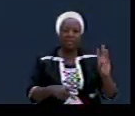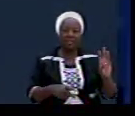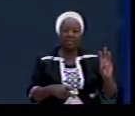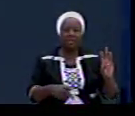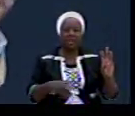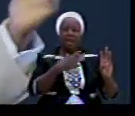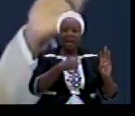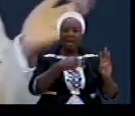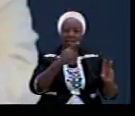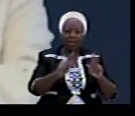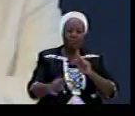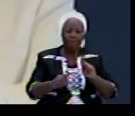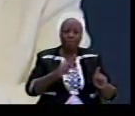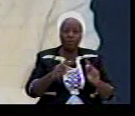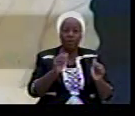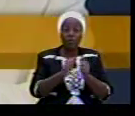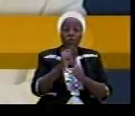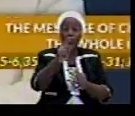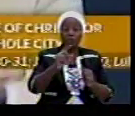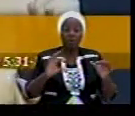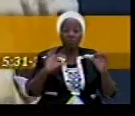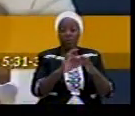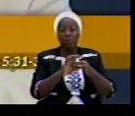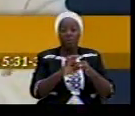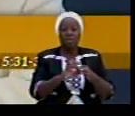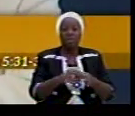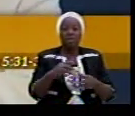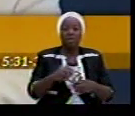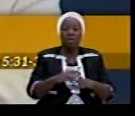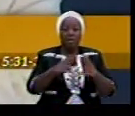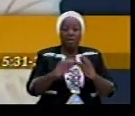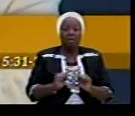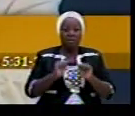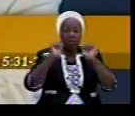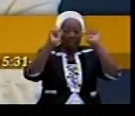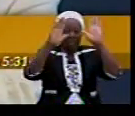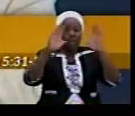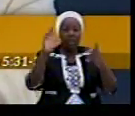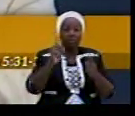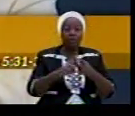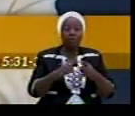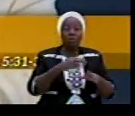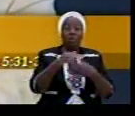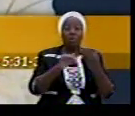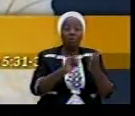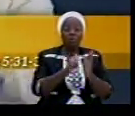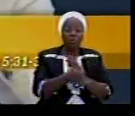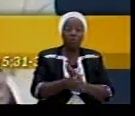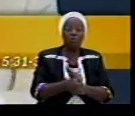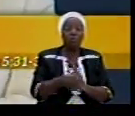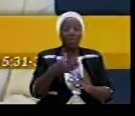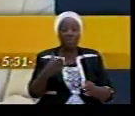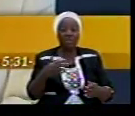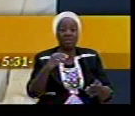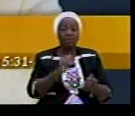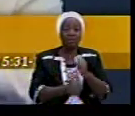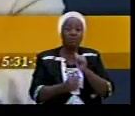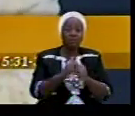people with one accord give heed unto those things which Philip